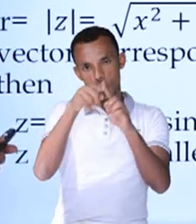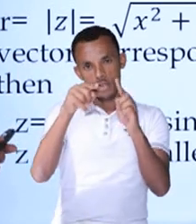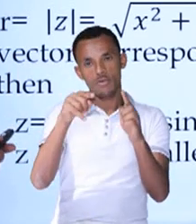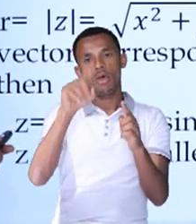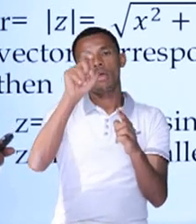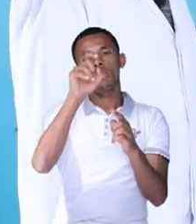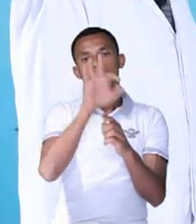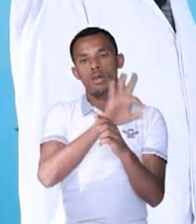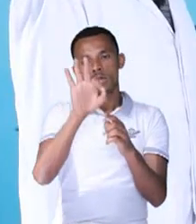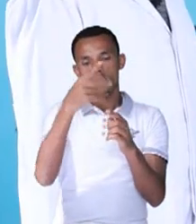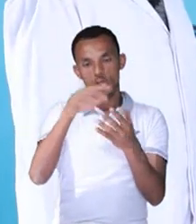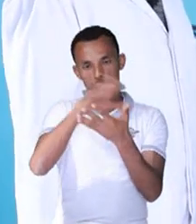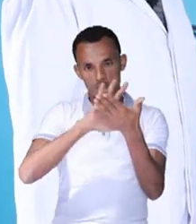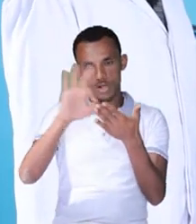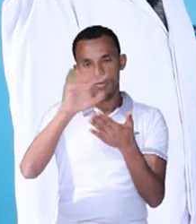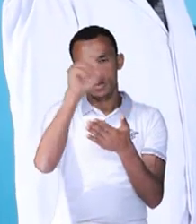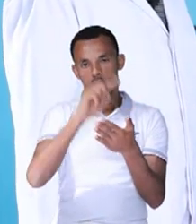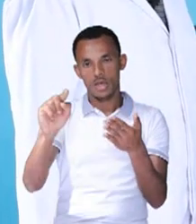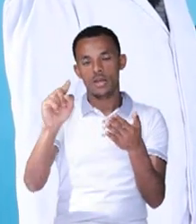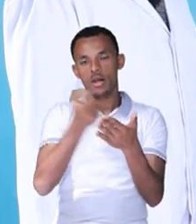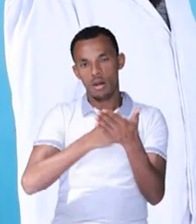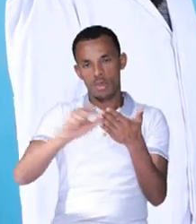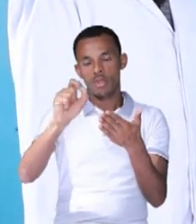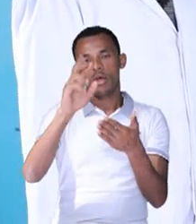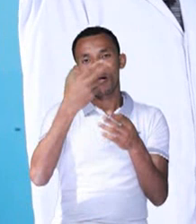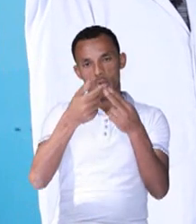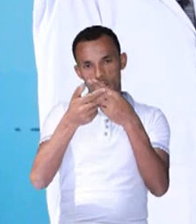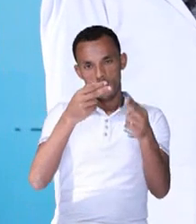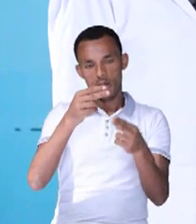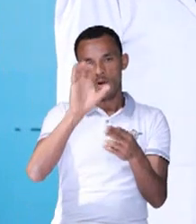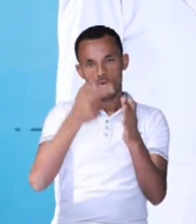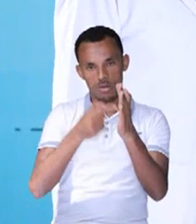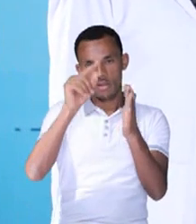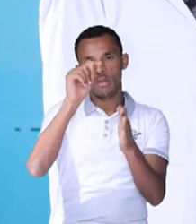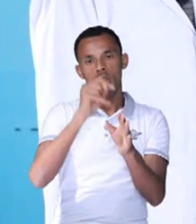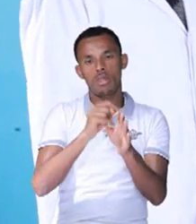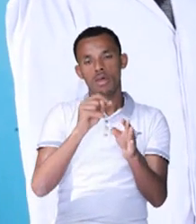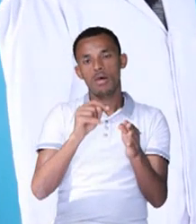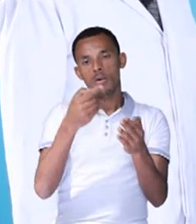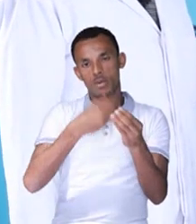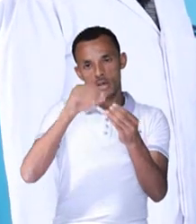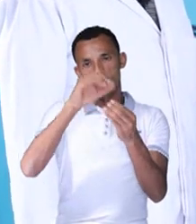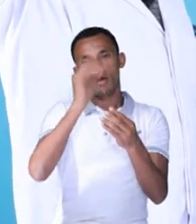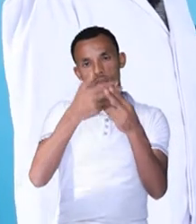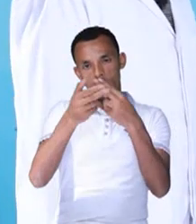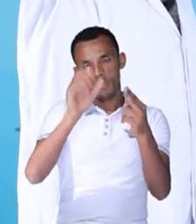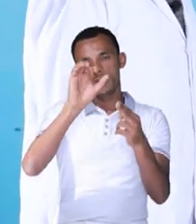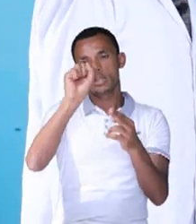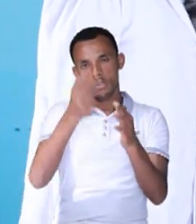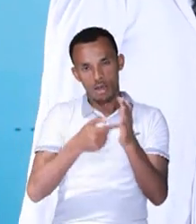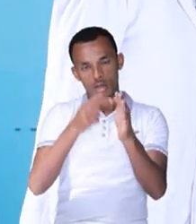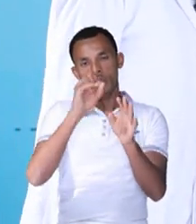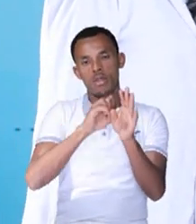then the complex number z could be written as r multiplied by cos theta plus I times sin theta.